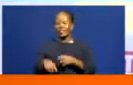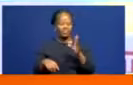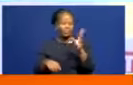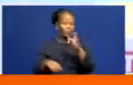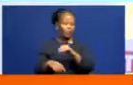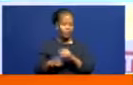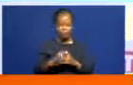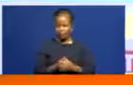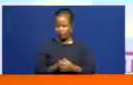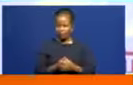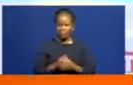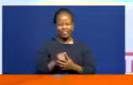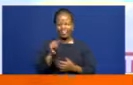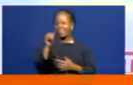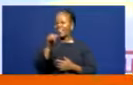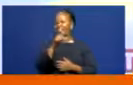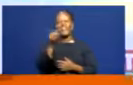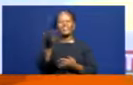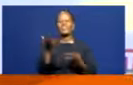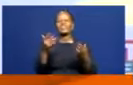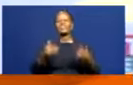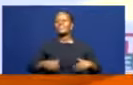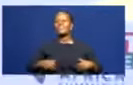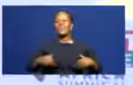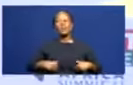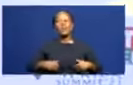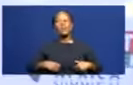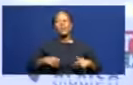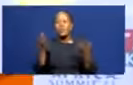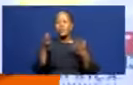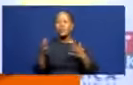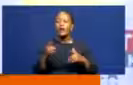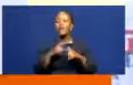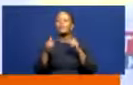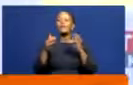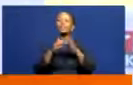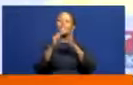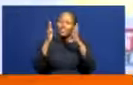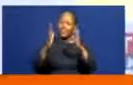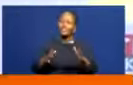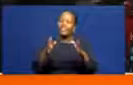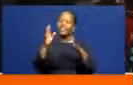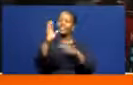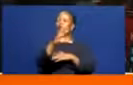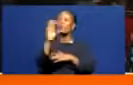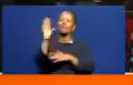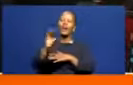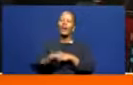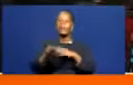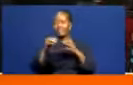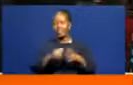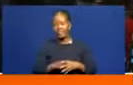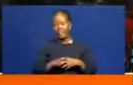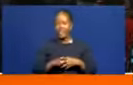necessary. These are not just youths, these are the leaders of Africa.